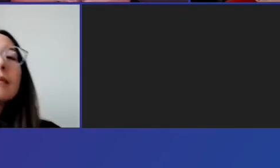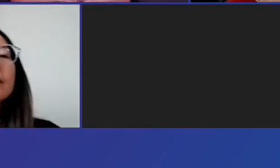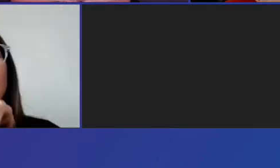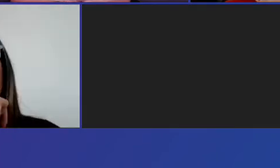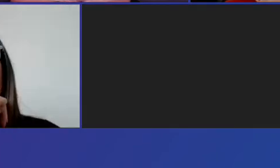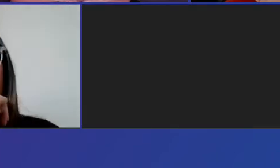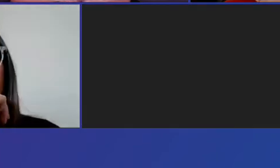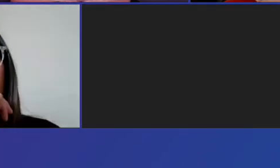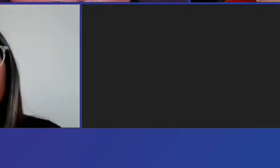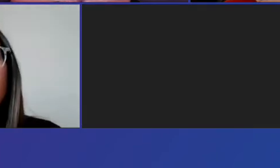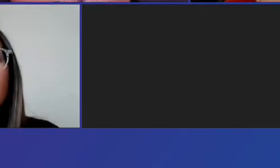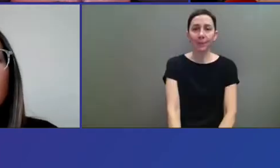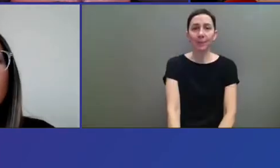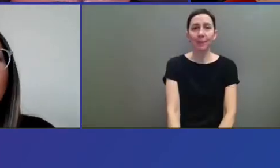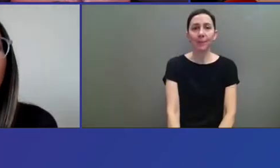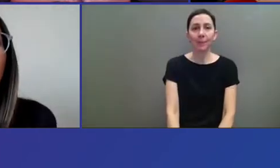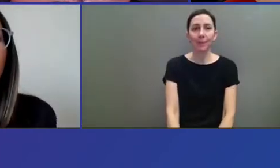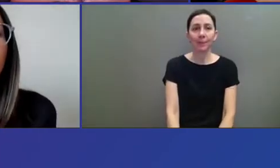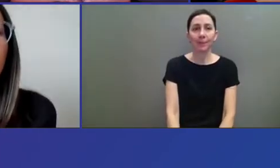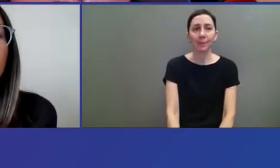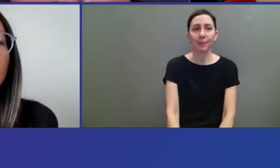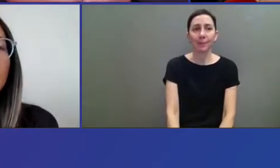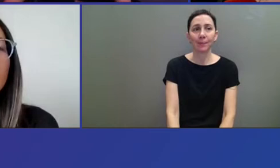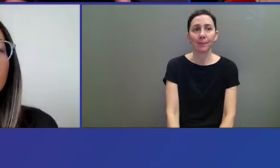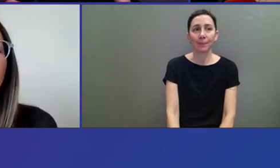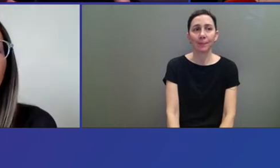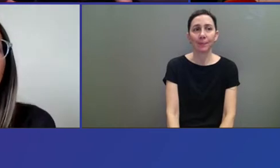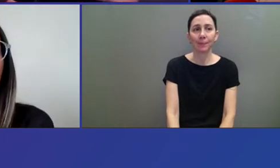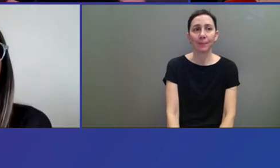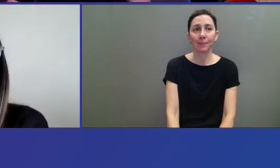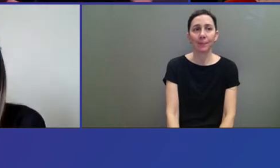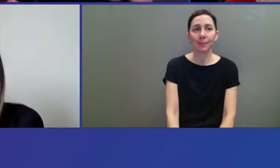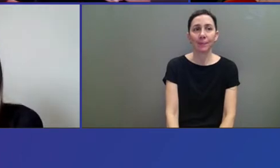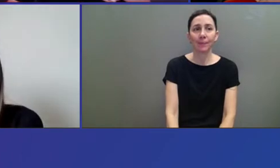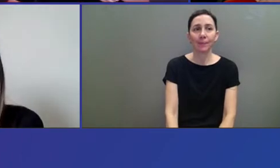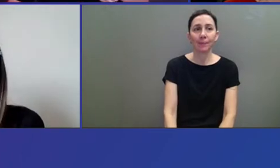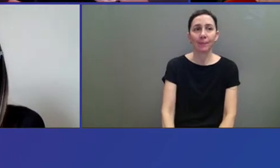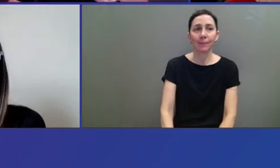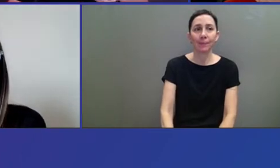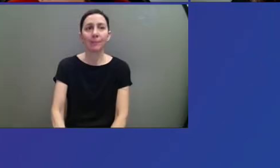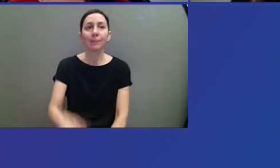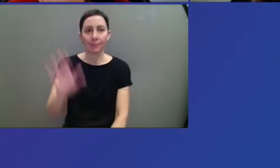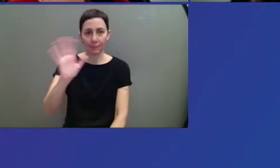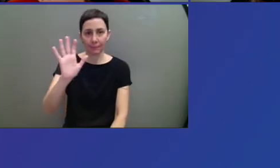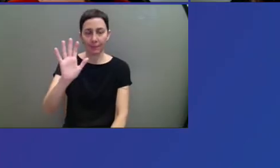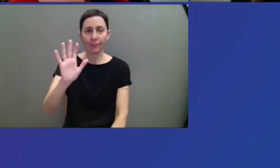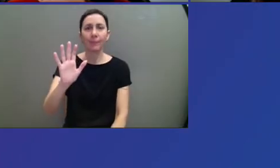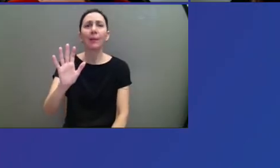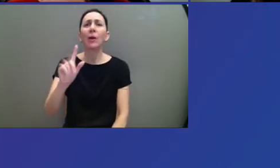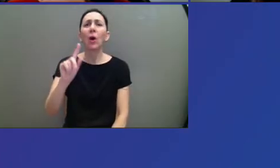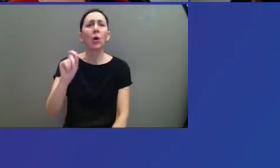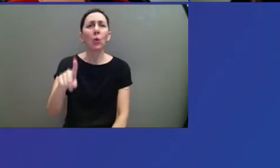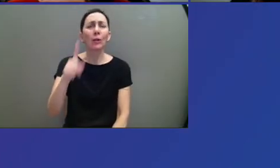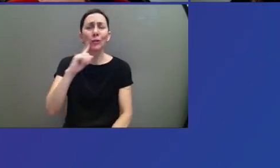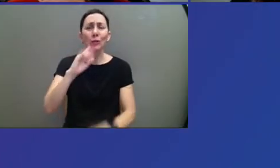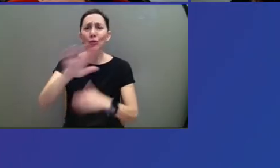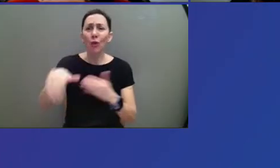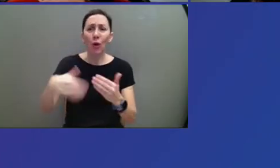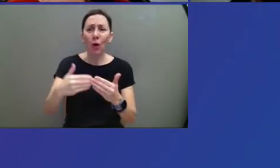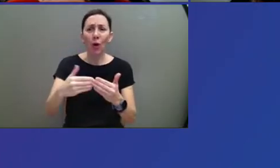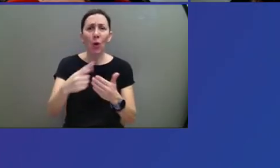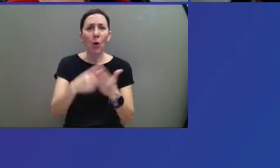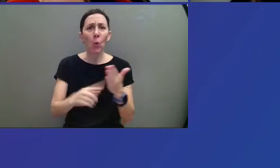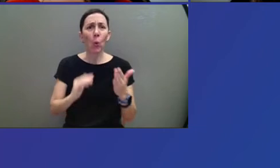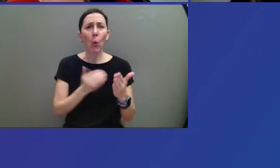pose this question to all of us, right? What is our dream for the future regarding